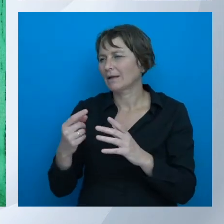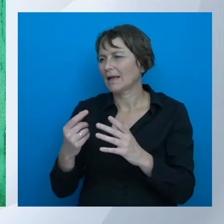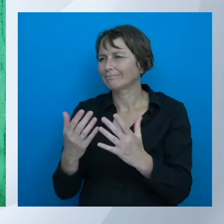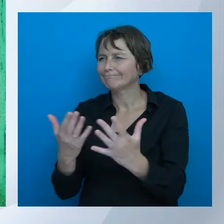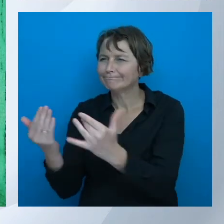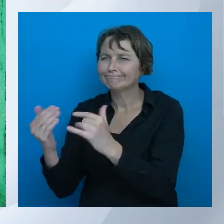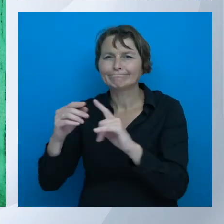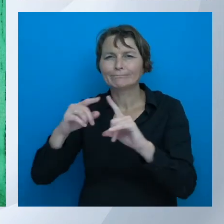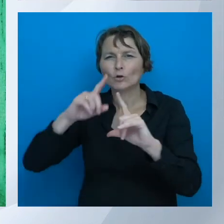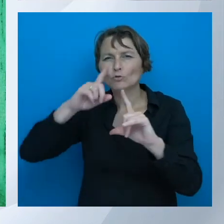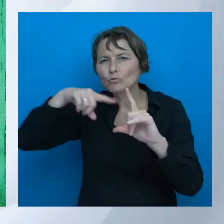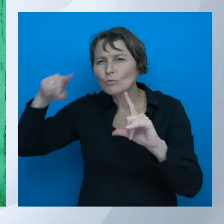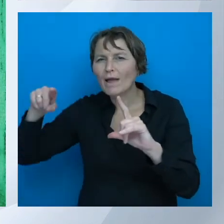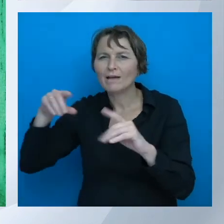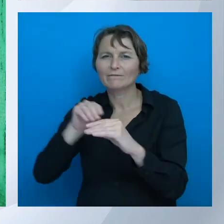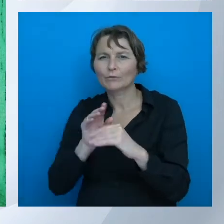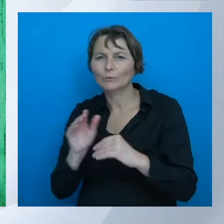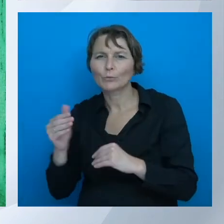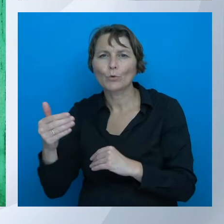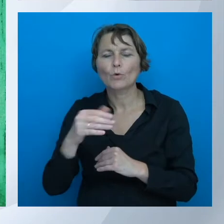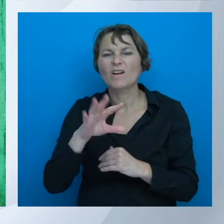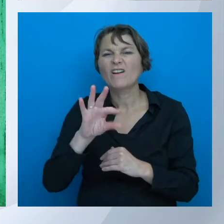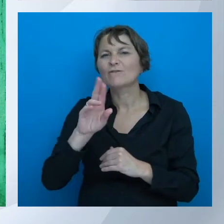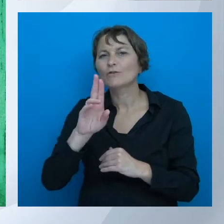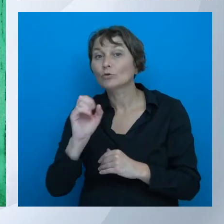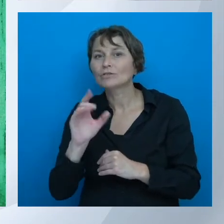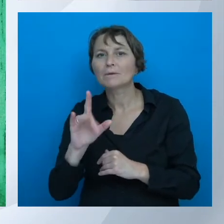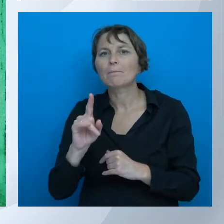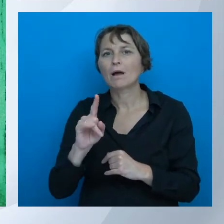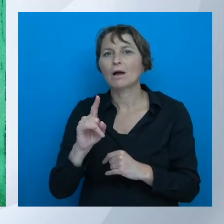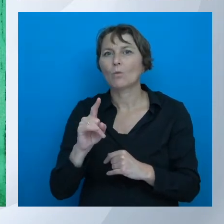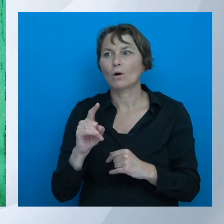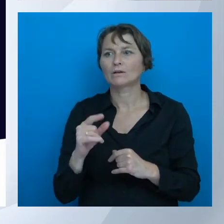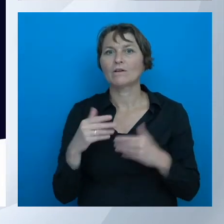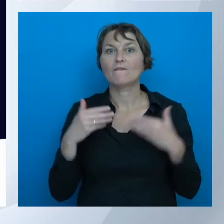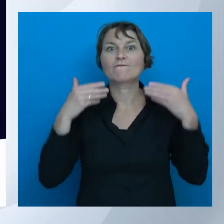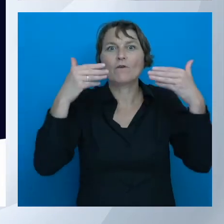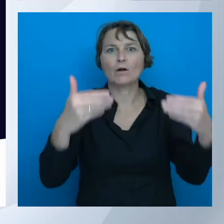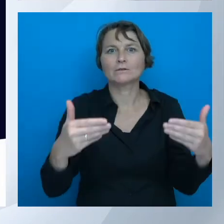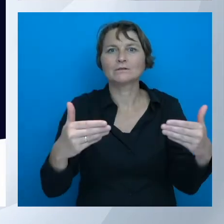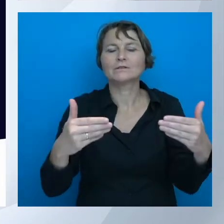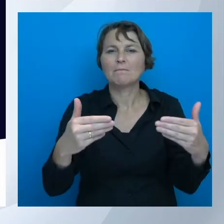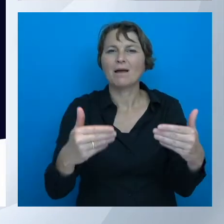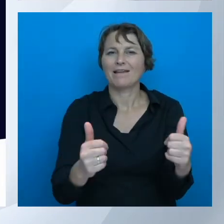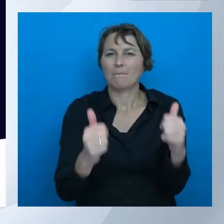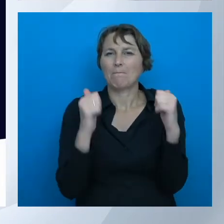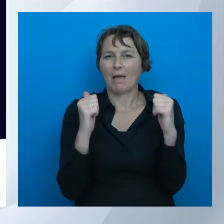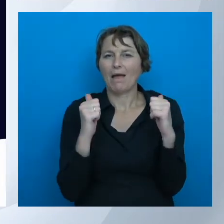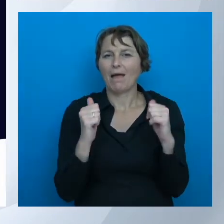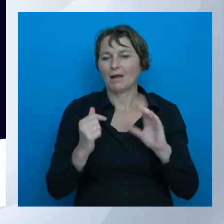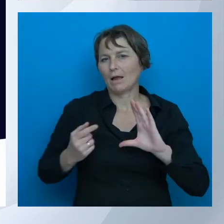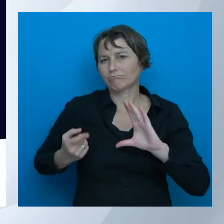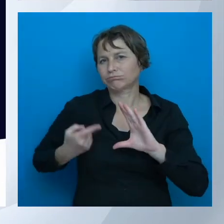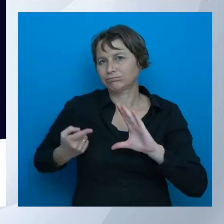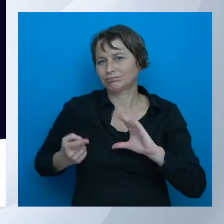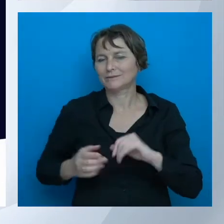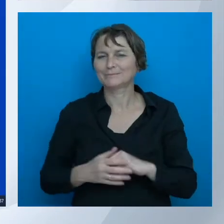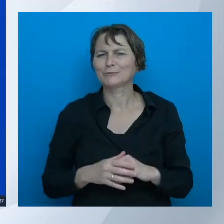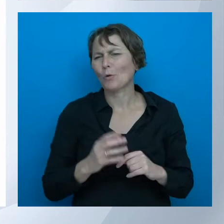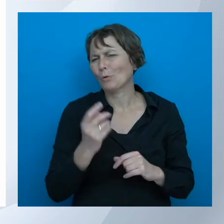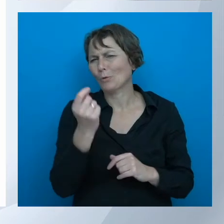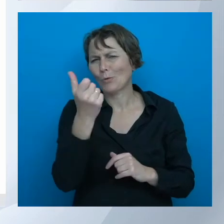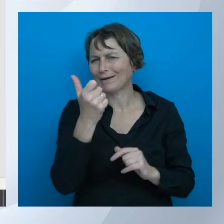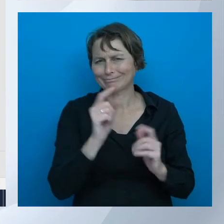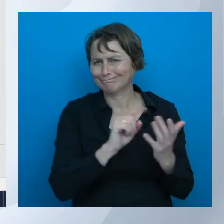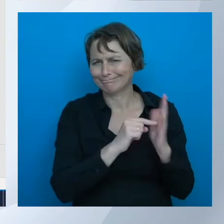do not want to process in the front end, which makes sense as well, I guess. So let's do a really quick demo on that as